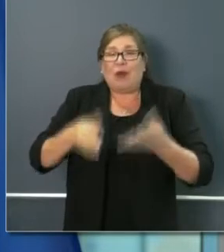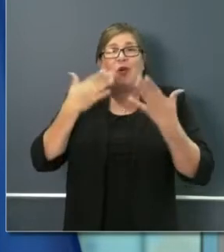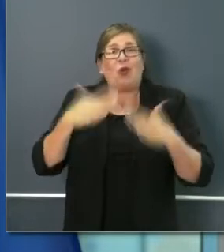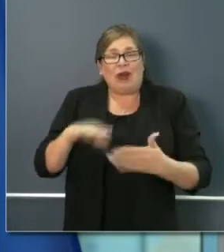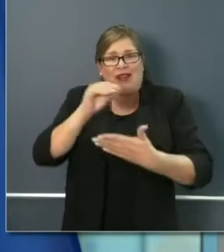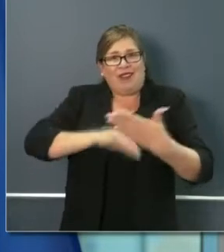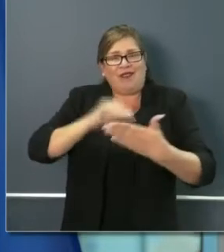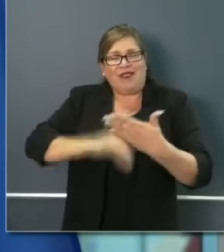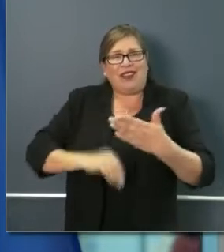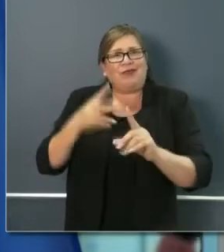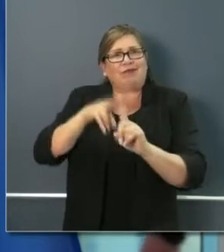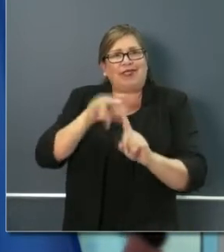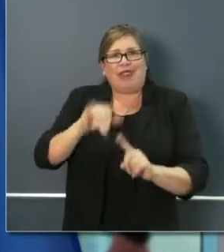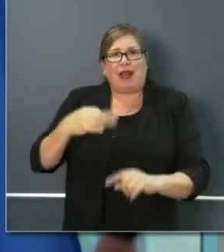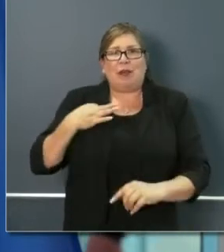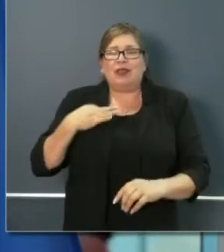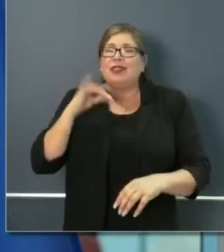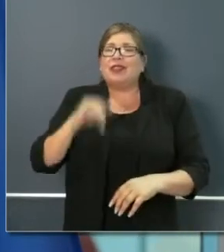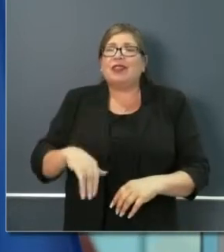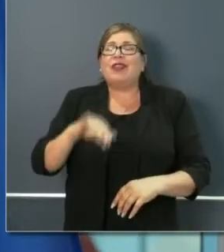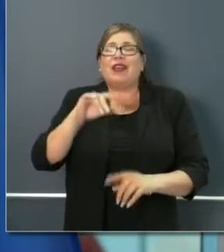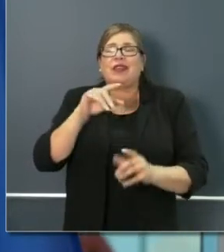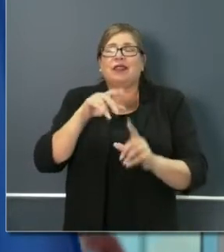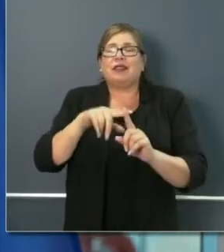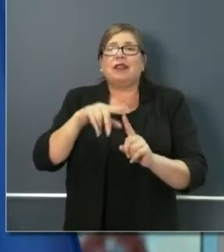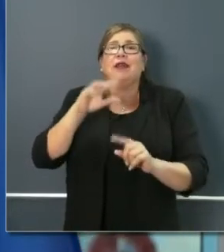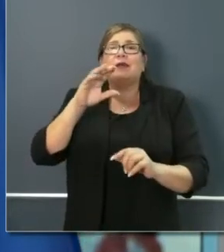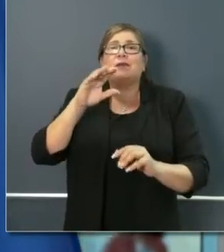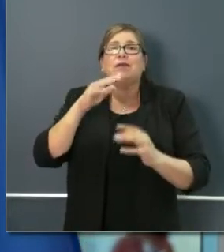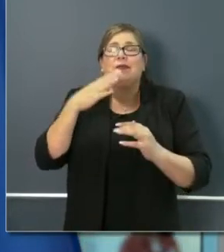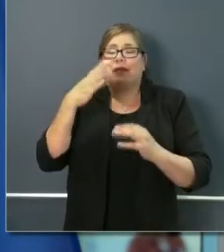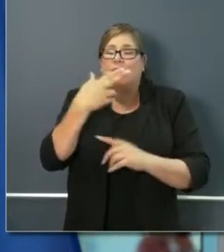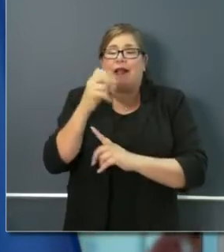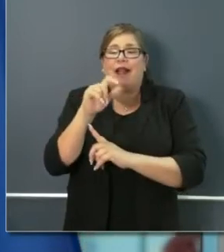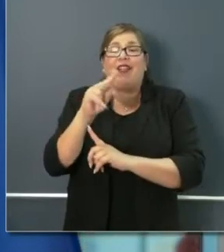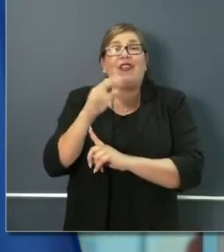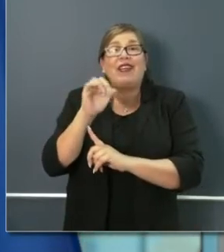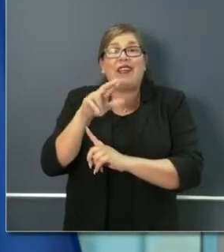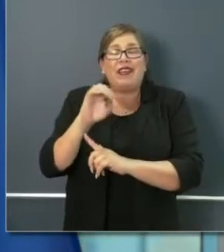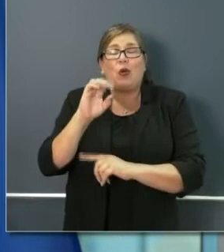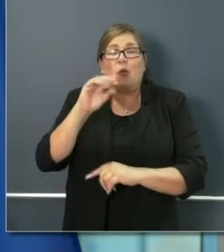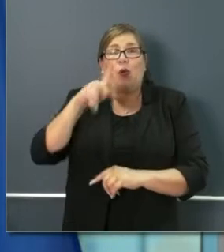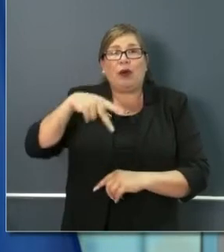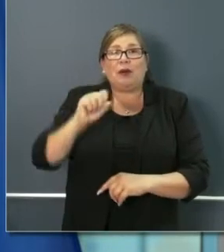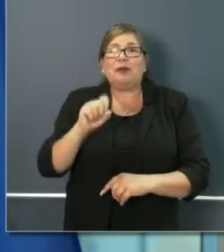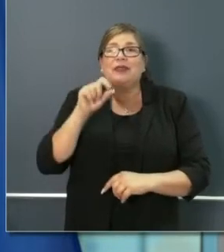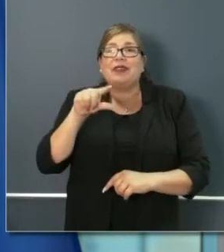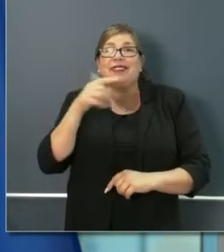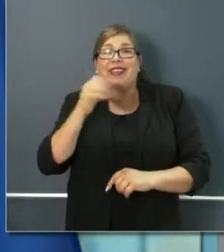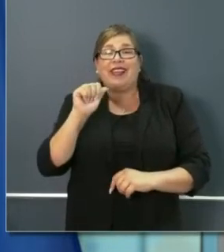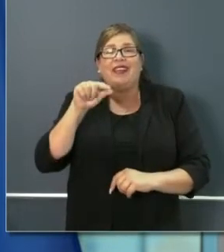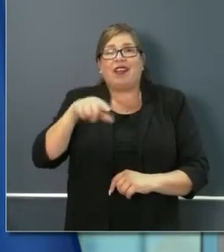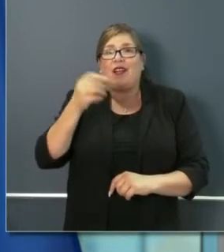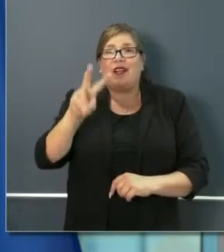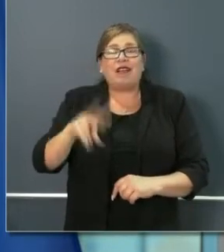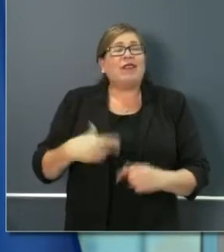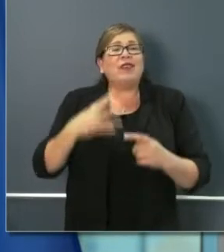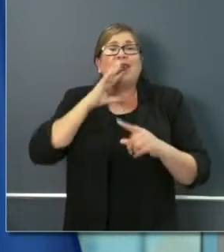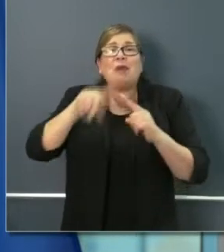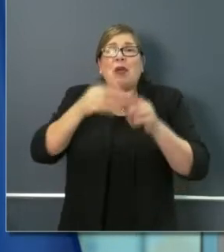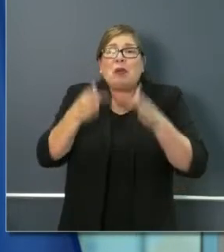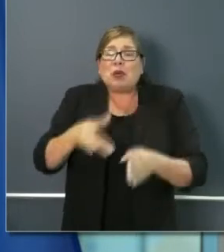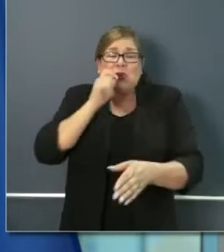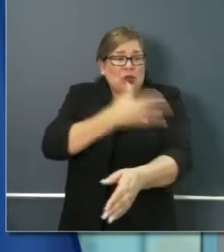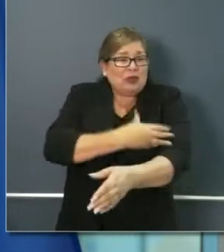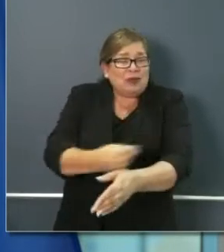healthcorps.ca.gov website. Over 25 licensed Californians, phlebotomists, radiologists,